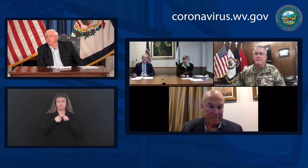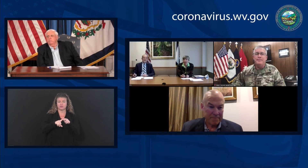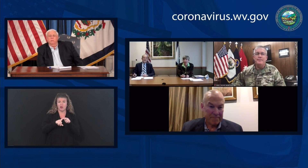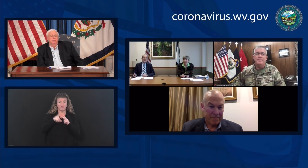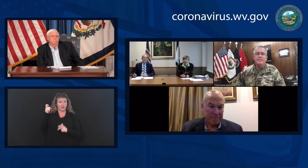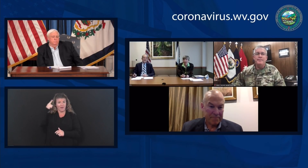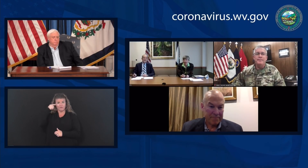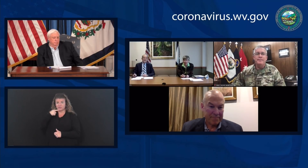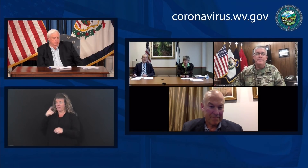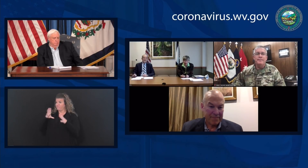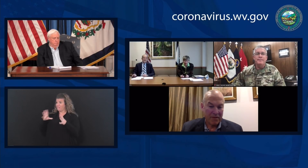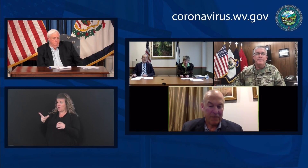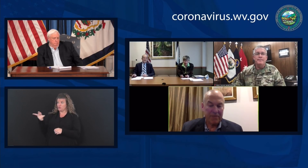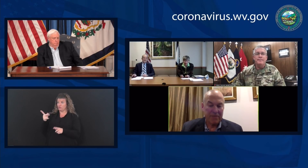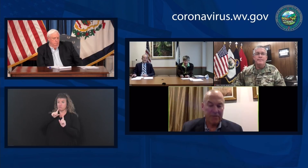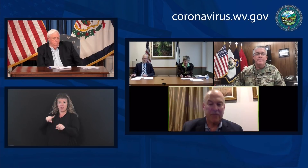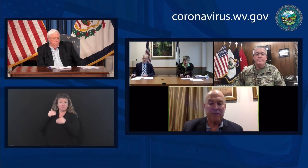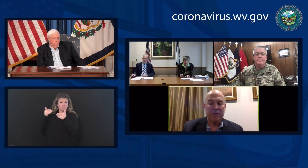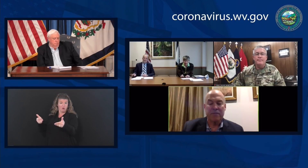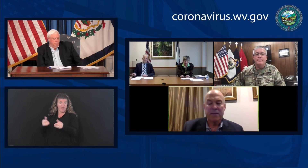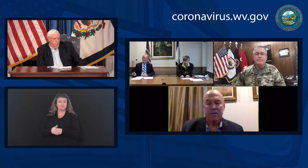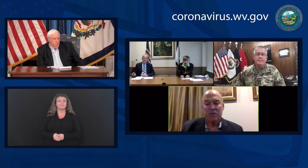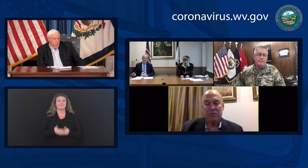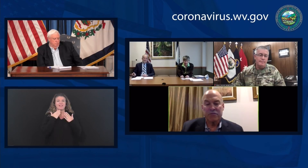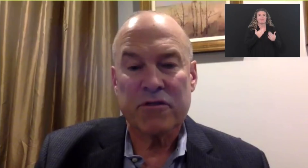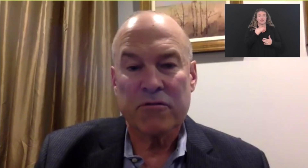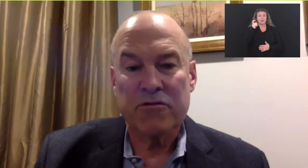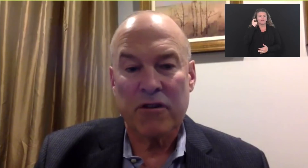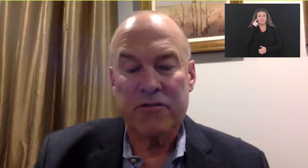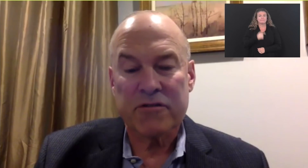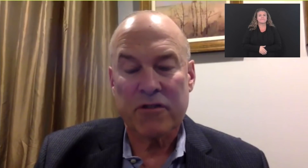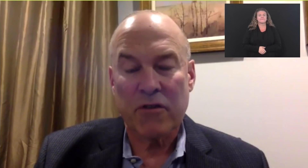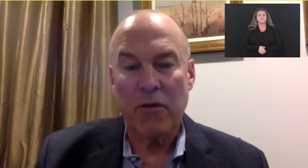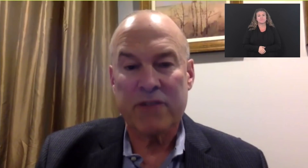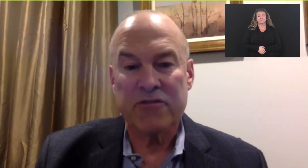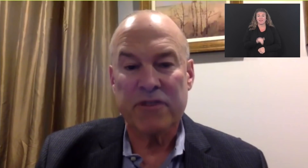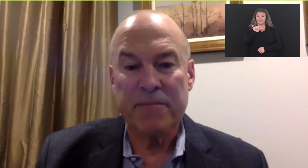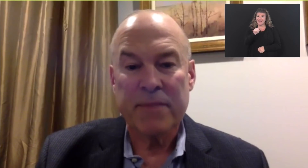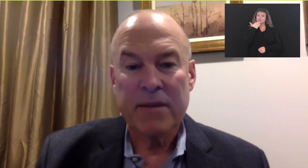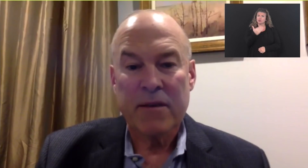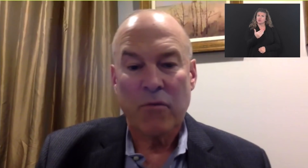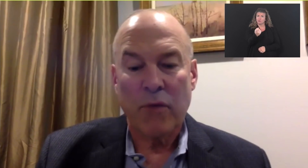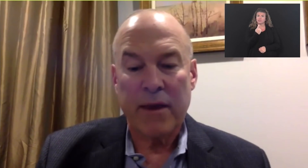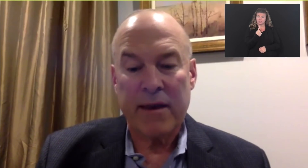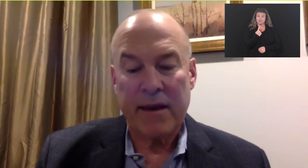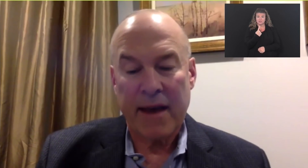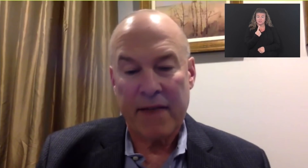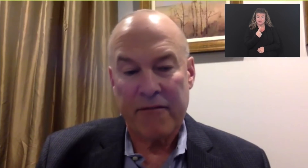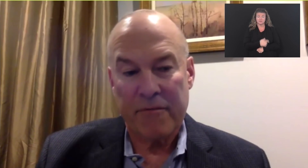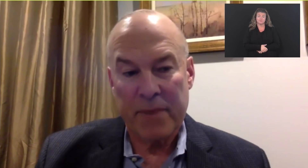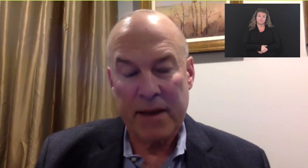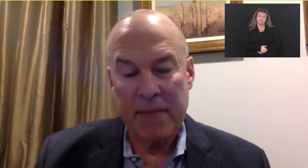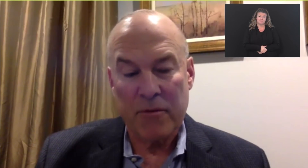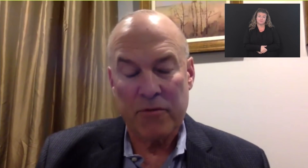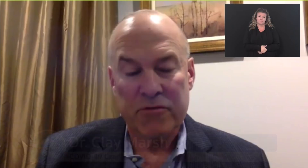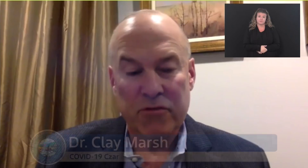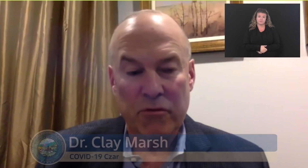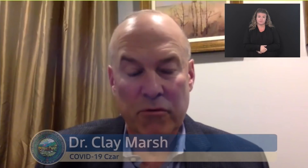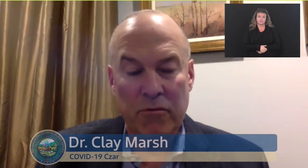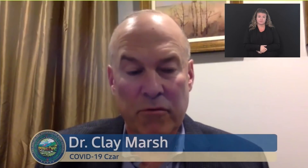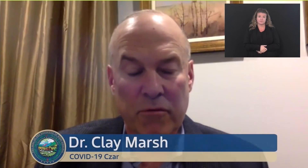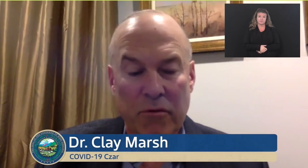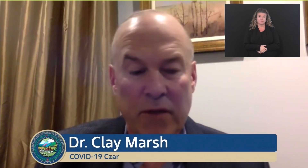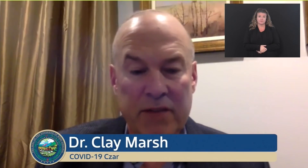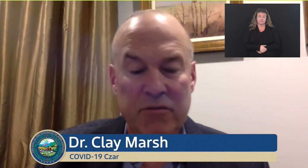all that stuff. Great. Thank you, Governor. So Charles, good question. We have been able